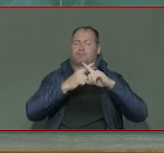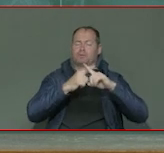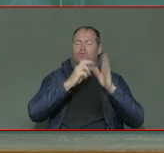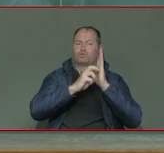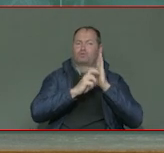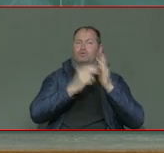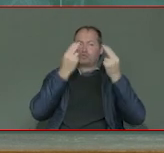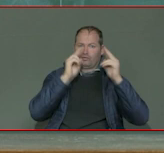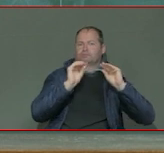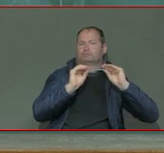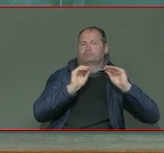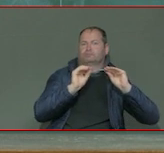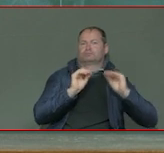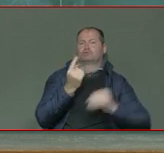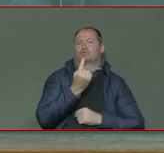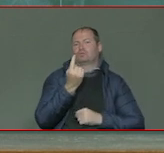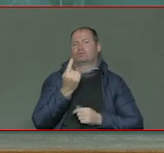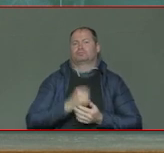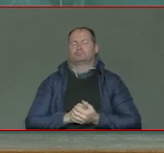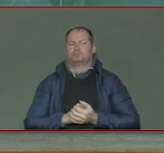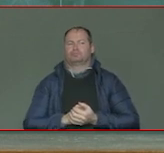clear? Right, the next one.